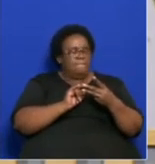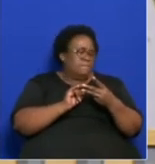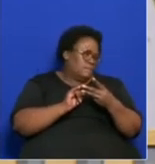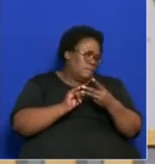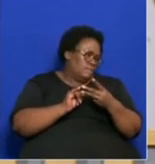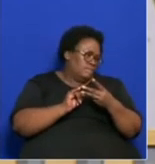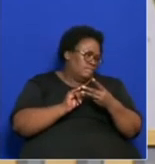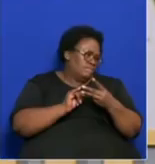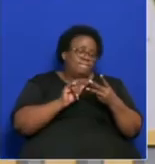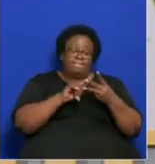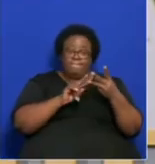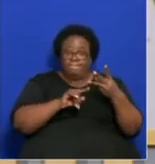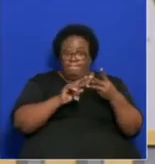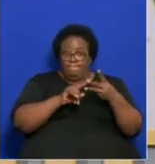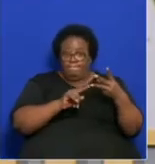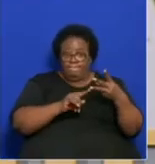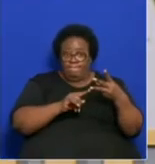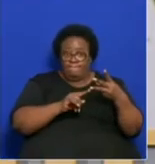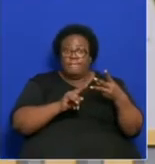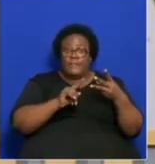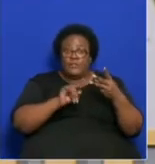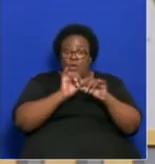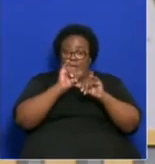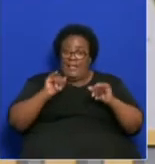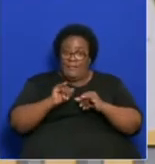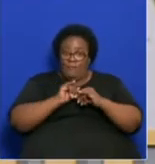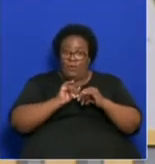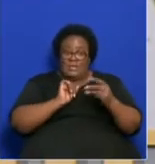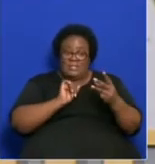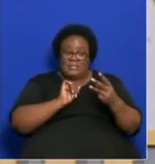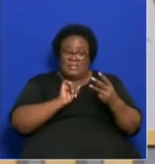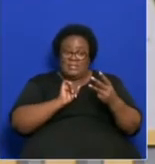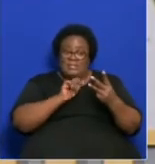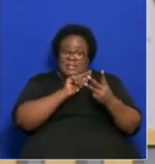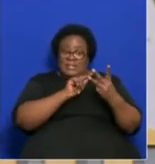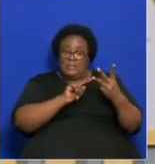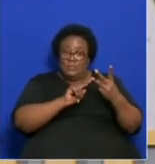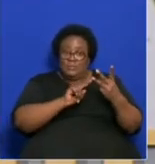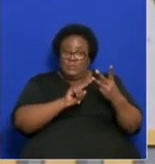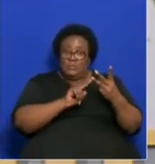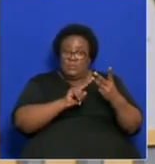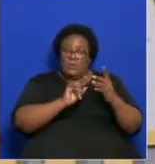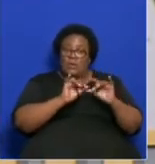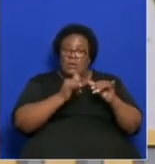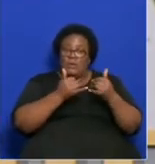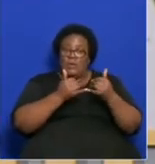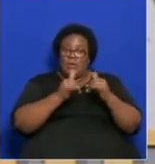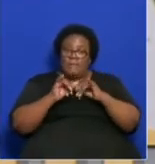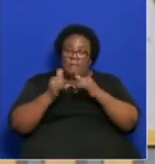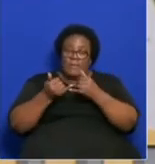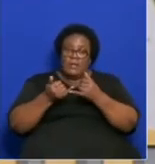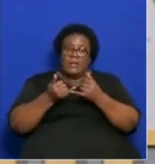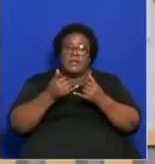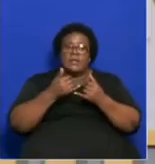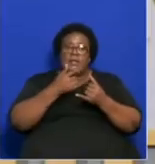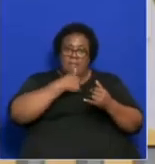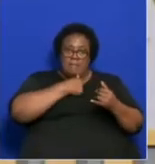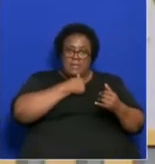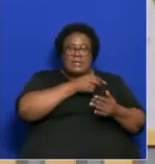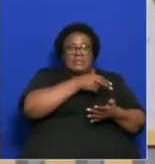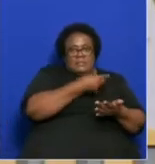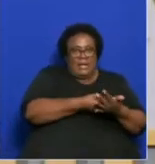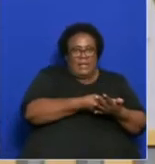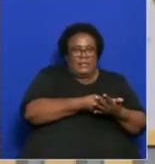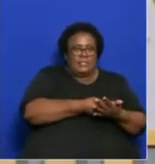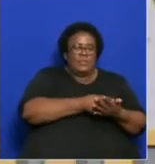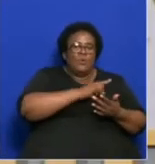Triotic, such invoices were supposed to be signed by me, because by virtue